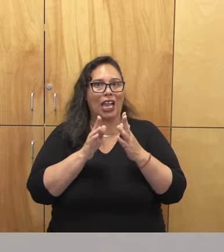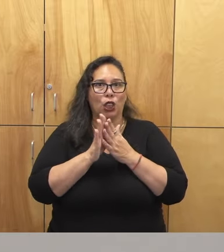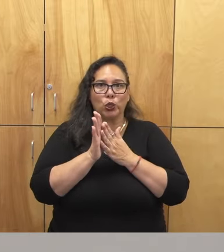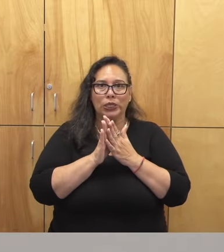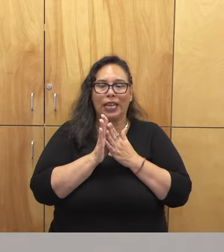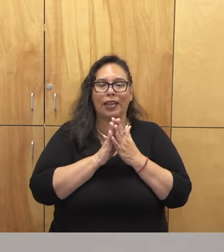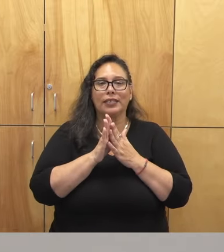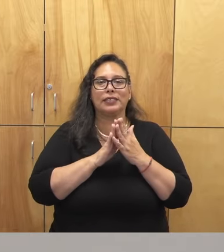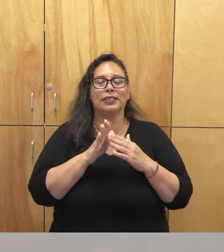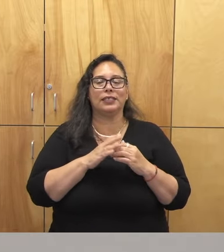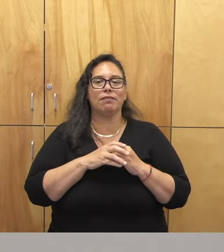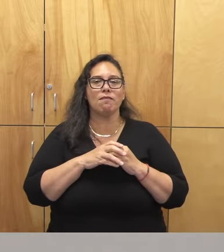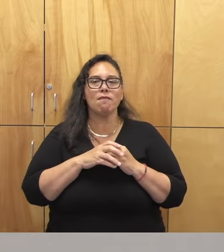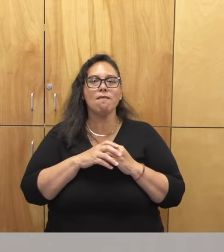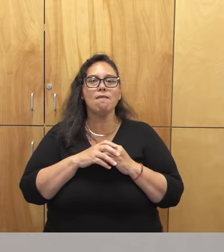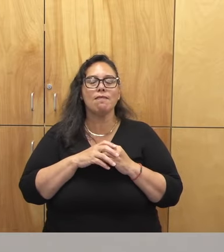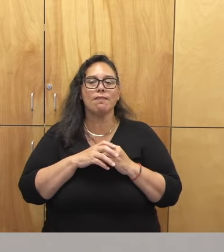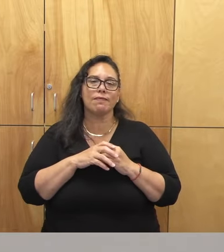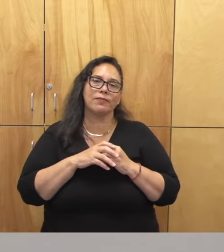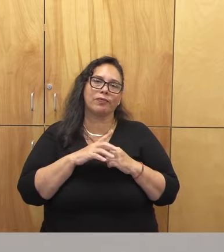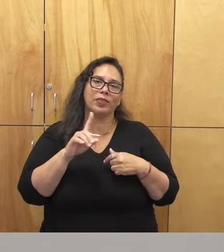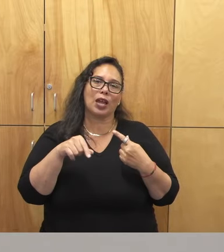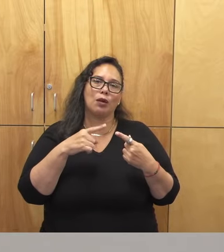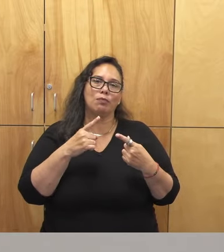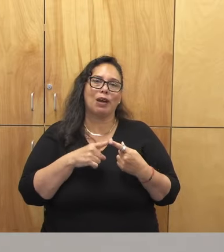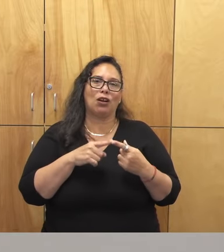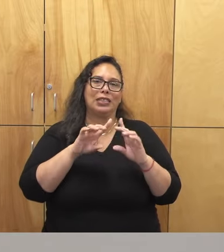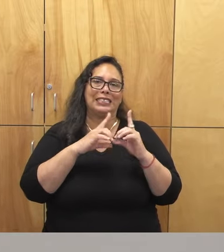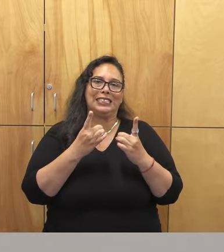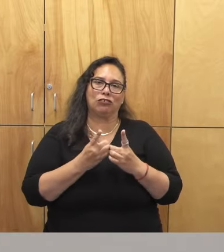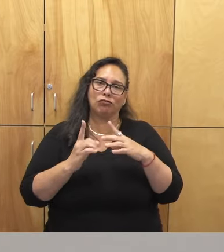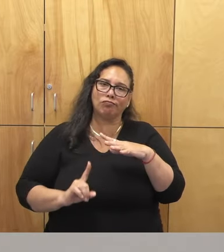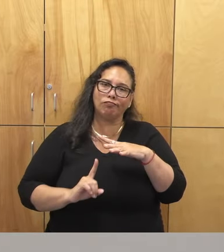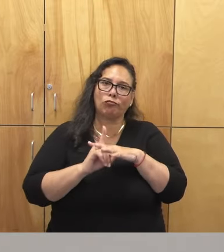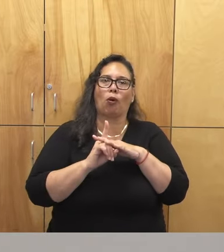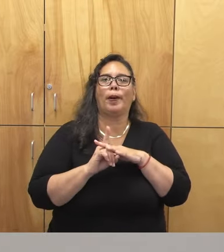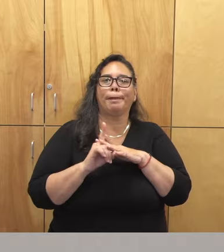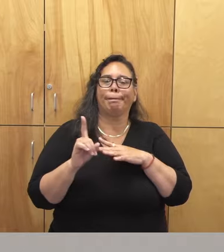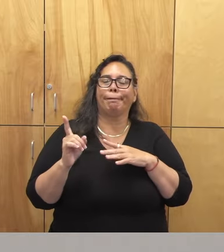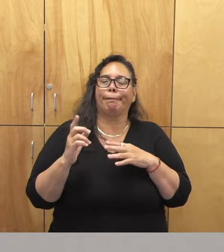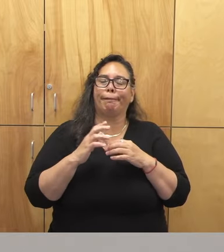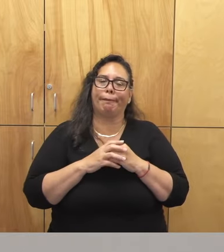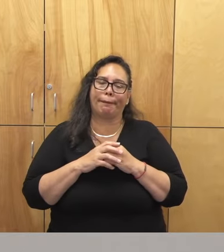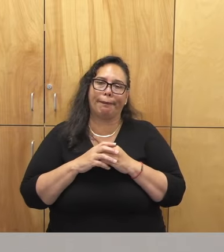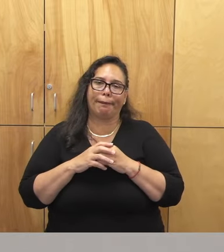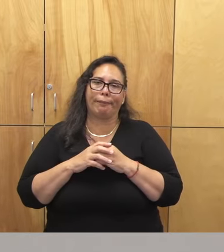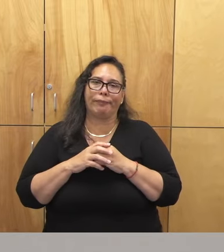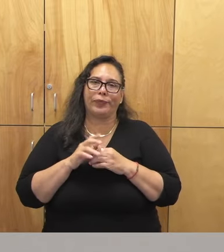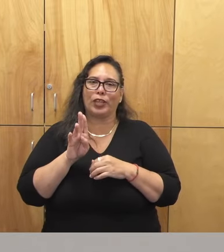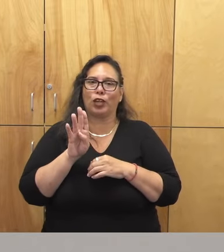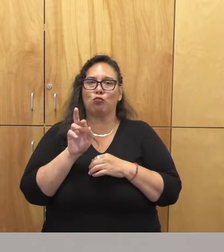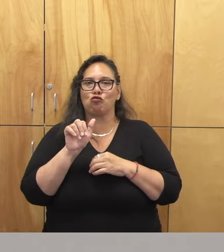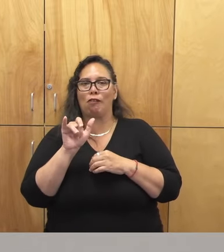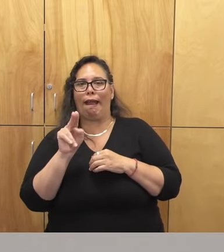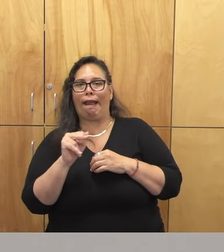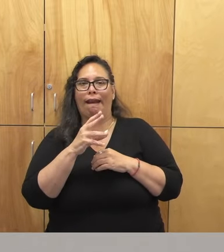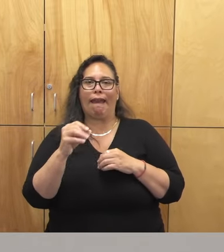enthusiastic about the presence of the district by Brian and I going